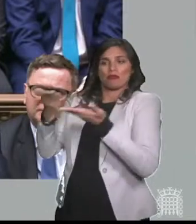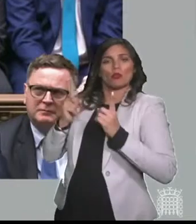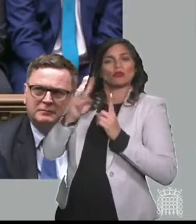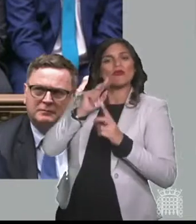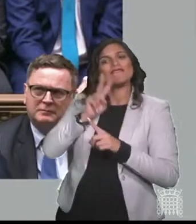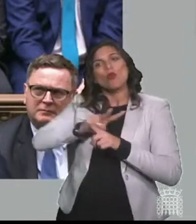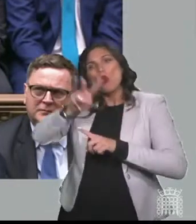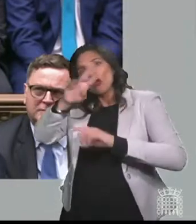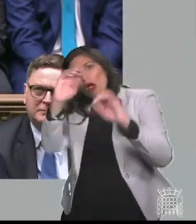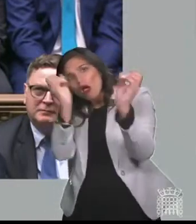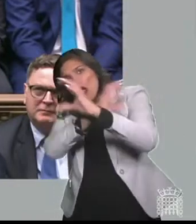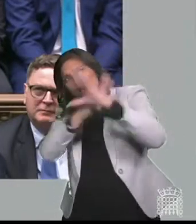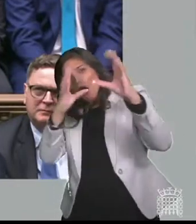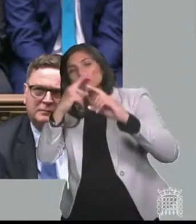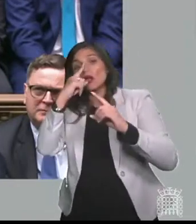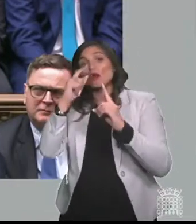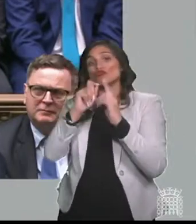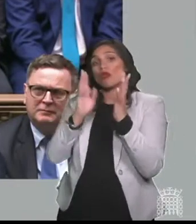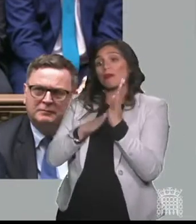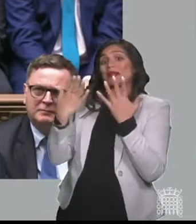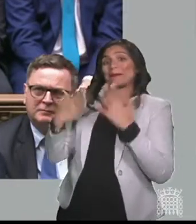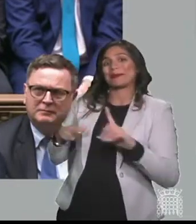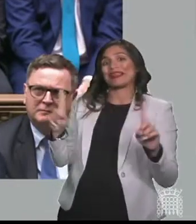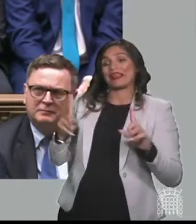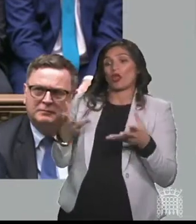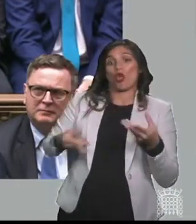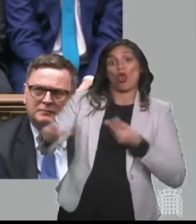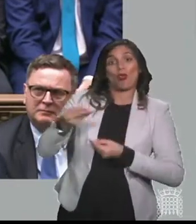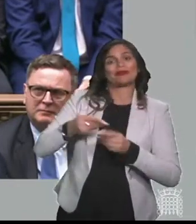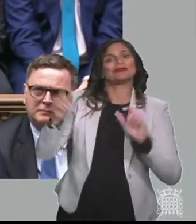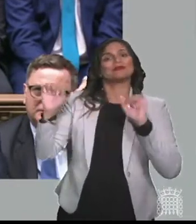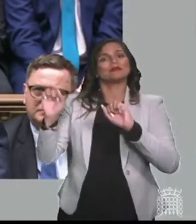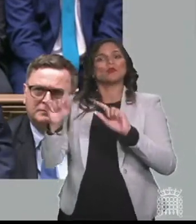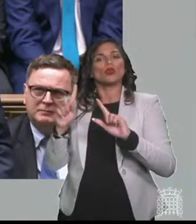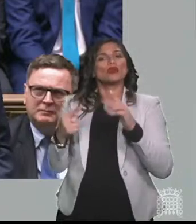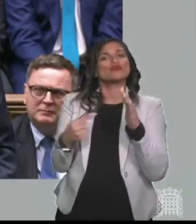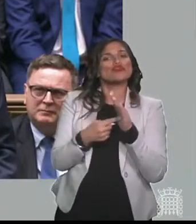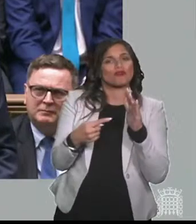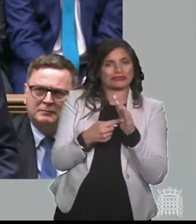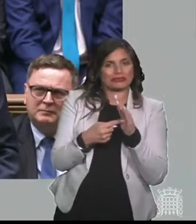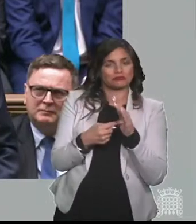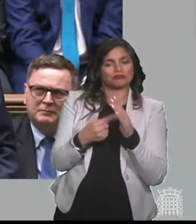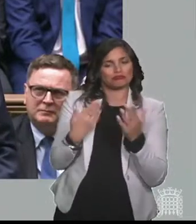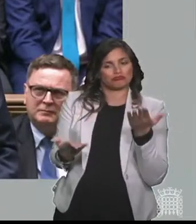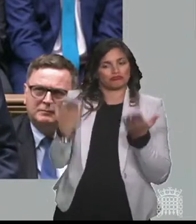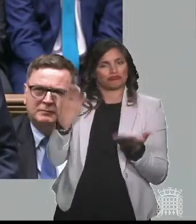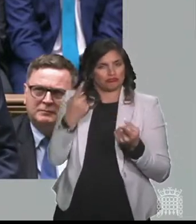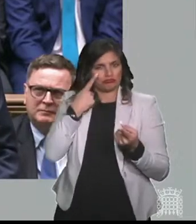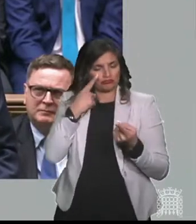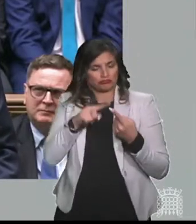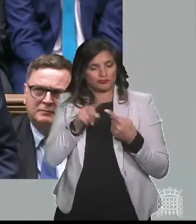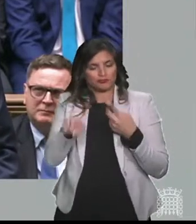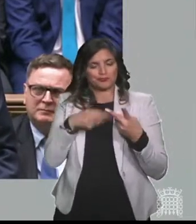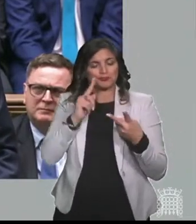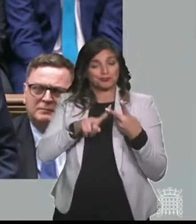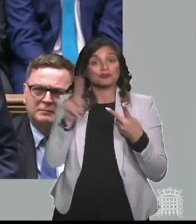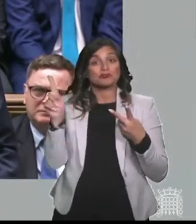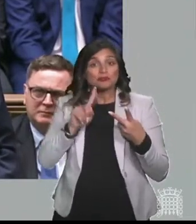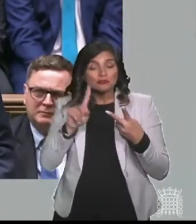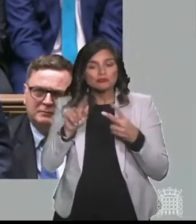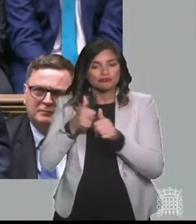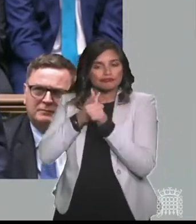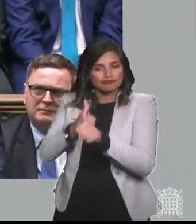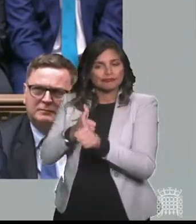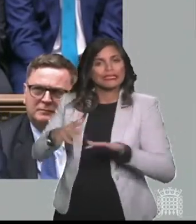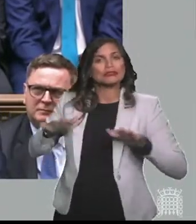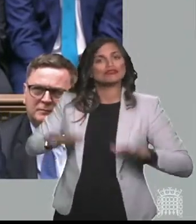we're making against the Prime Minister's economic priorities. The second part sets out growth measures to back British business.